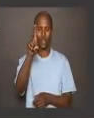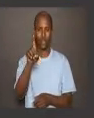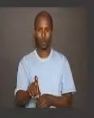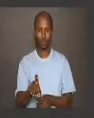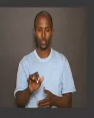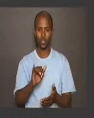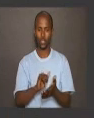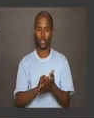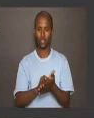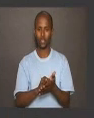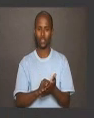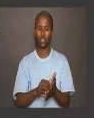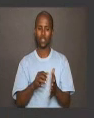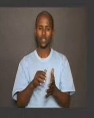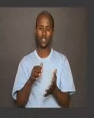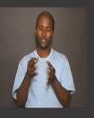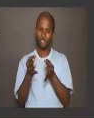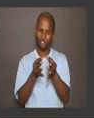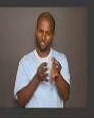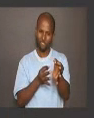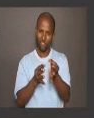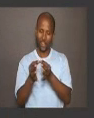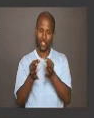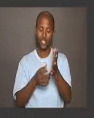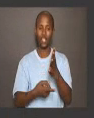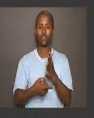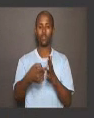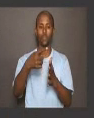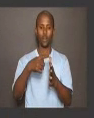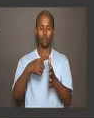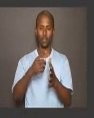that recursively defines a sequence.